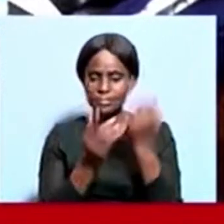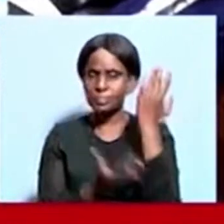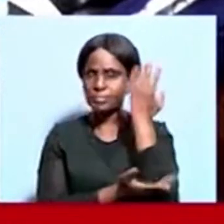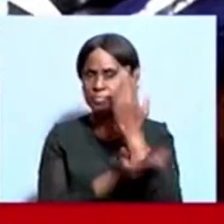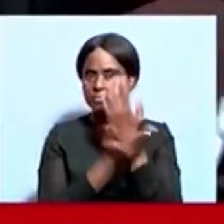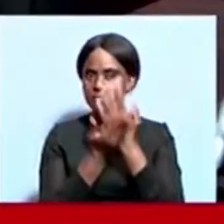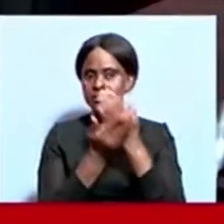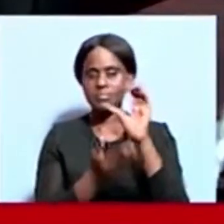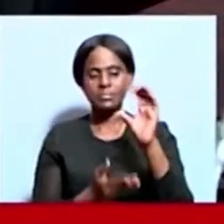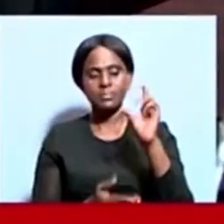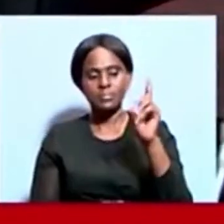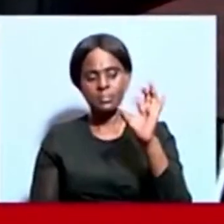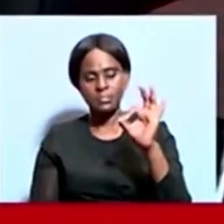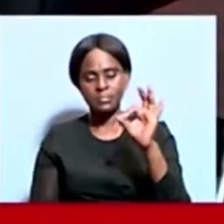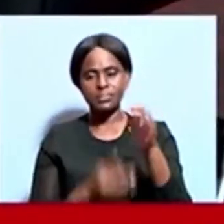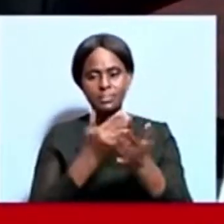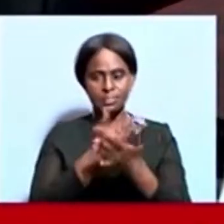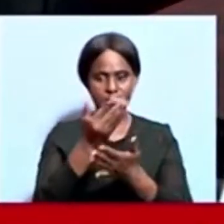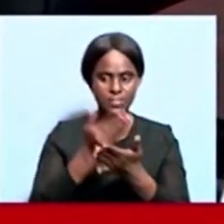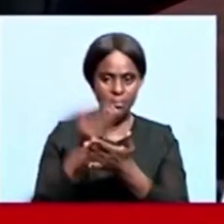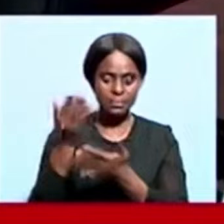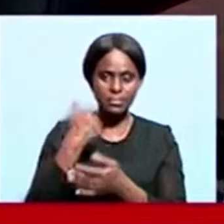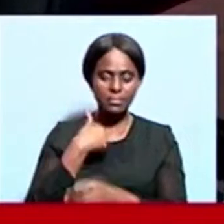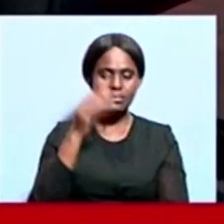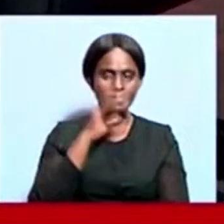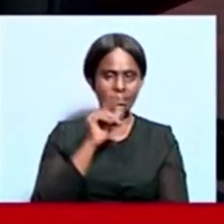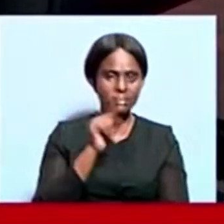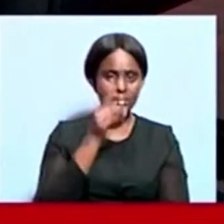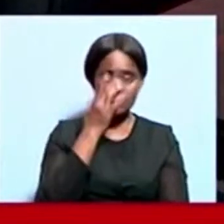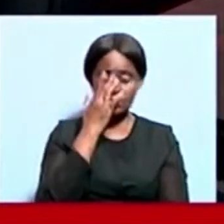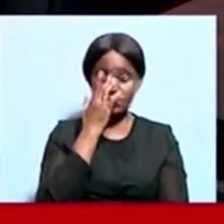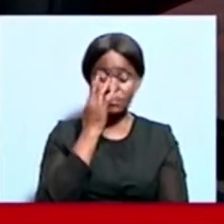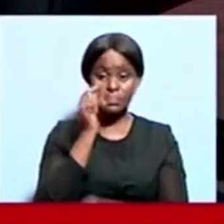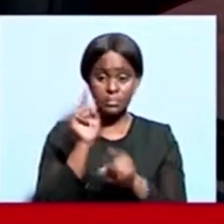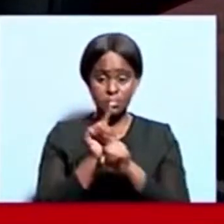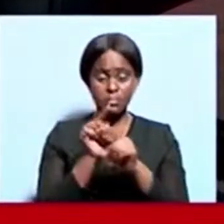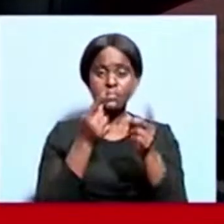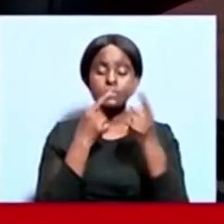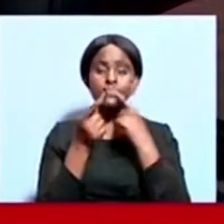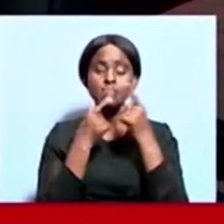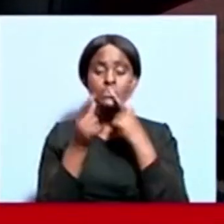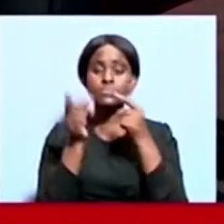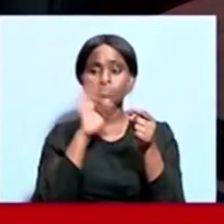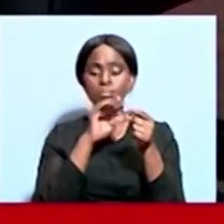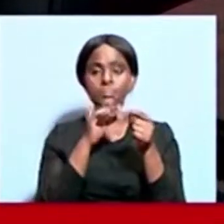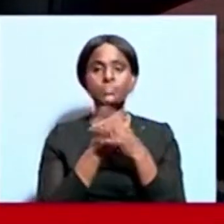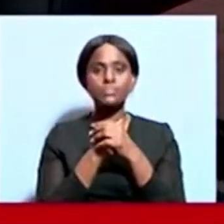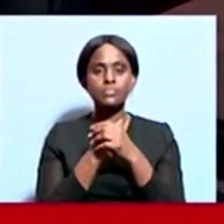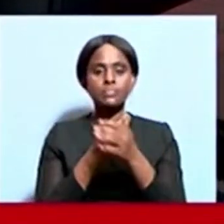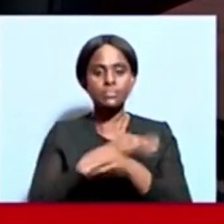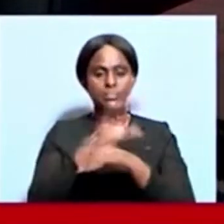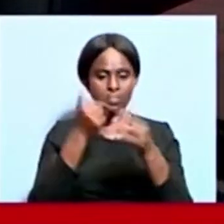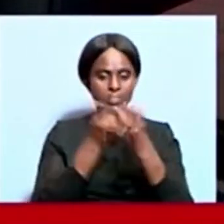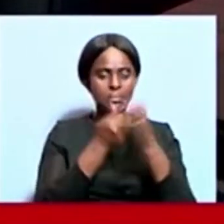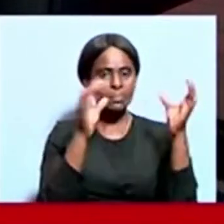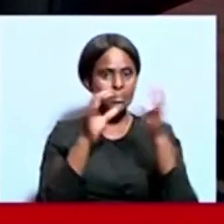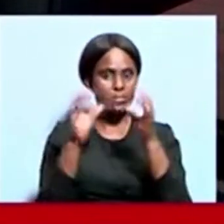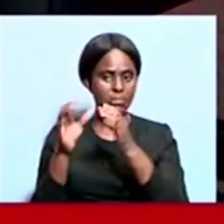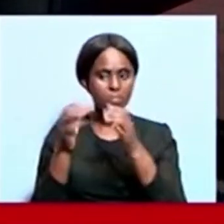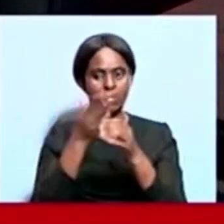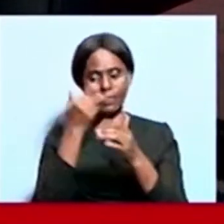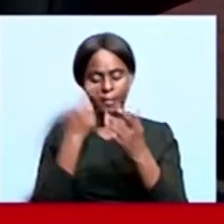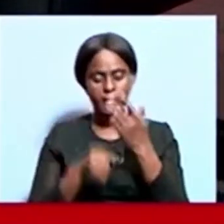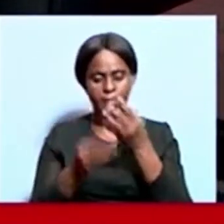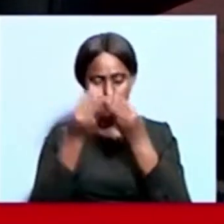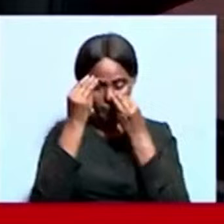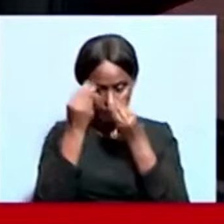CDF, procurement has been a topic that all councils should actually adhere